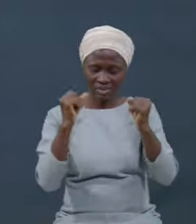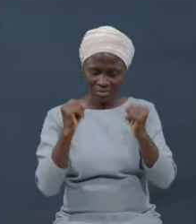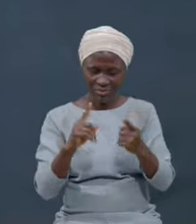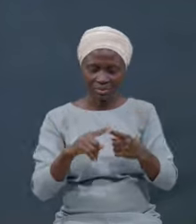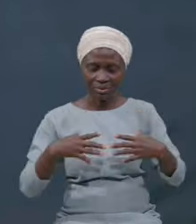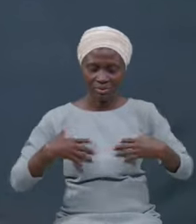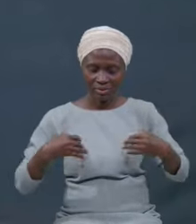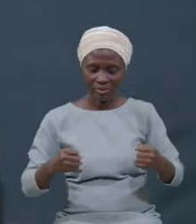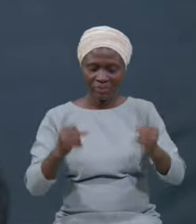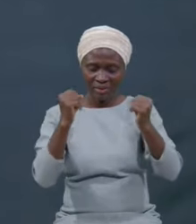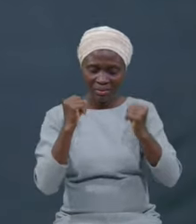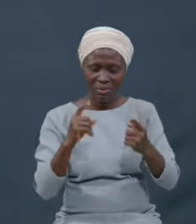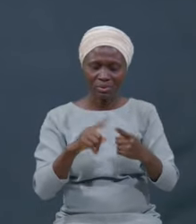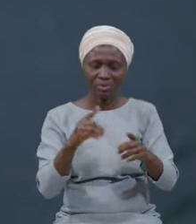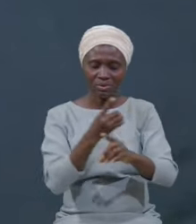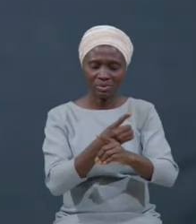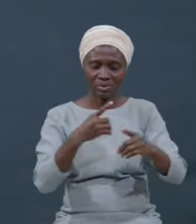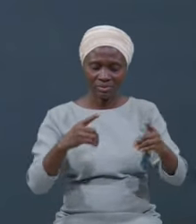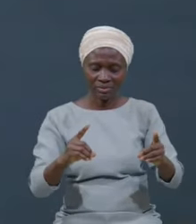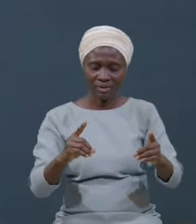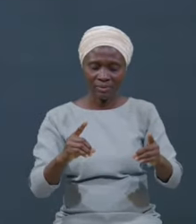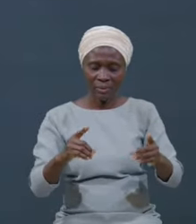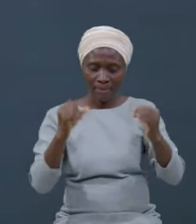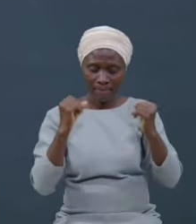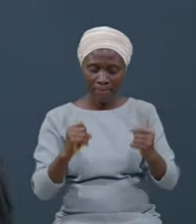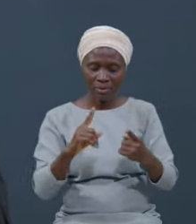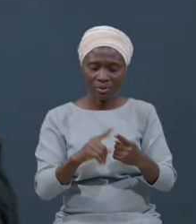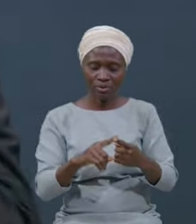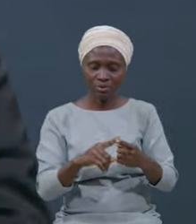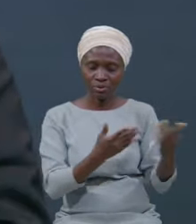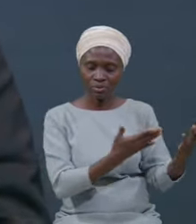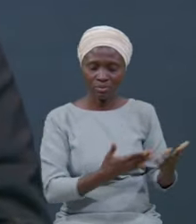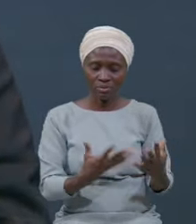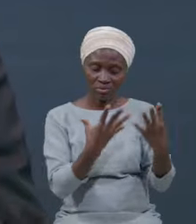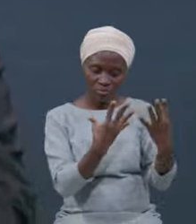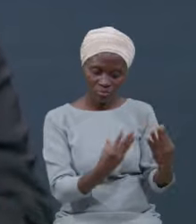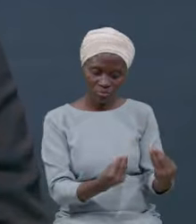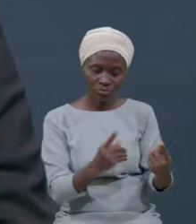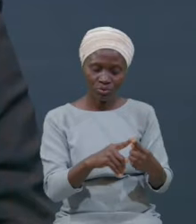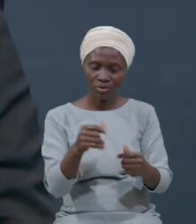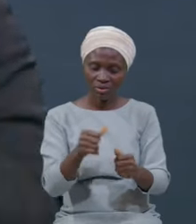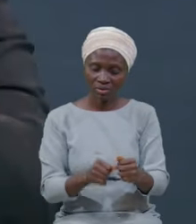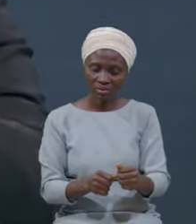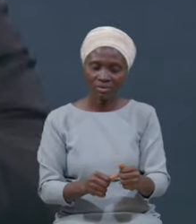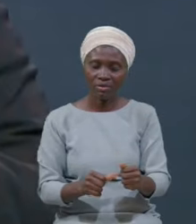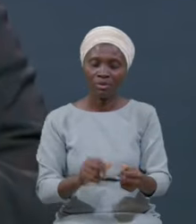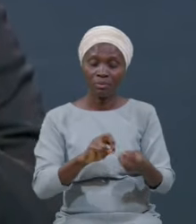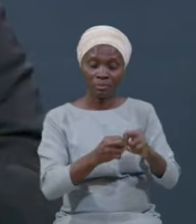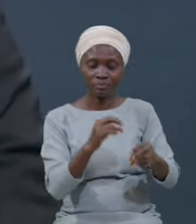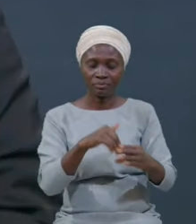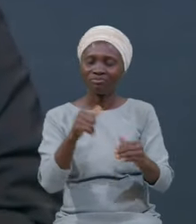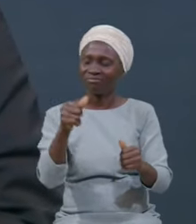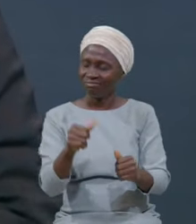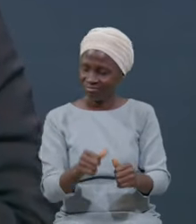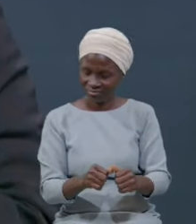to deliver, power to bring solution to every problem in every life. Here at the